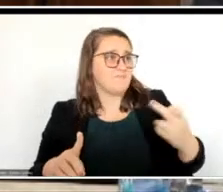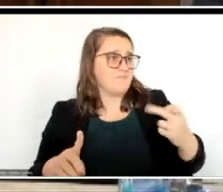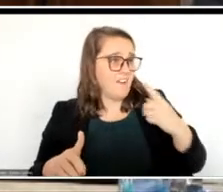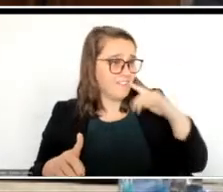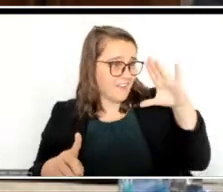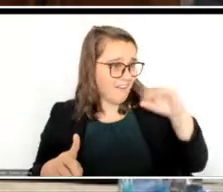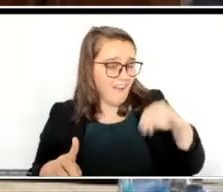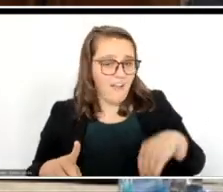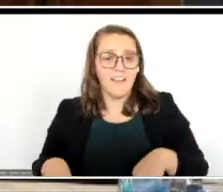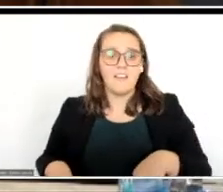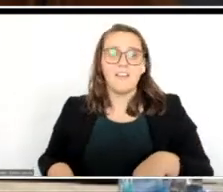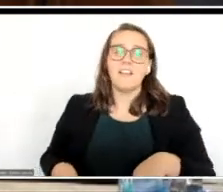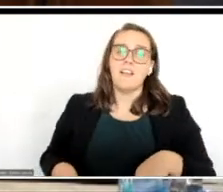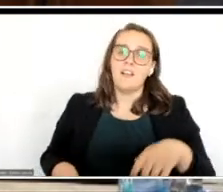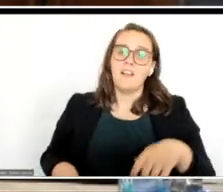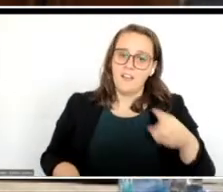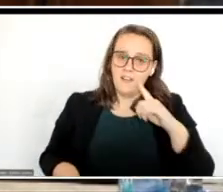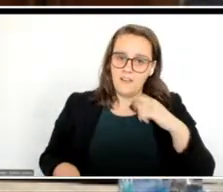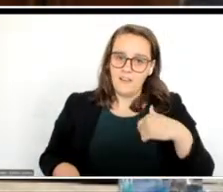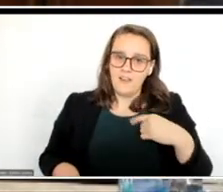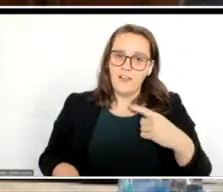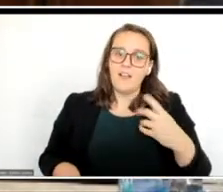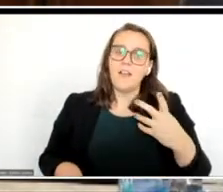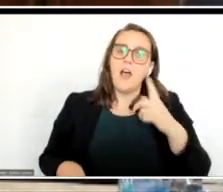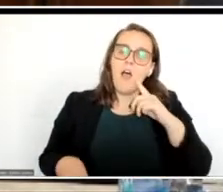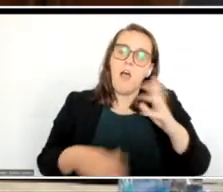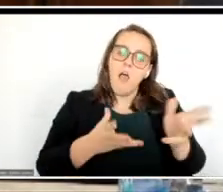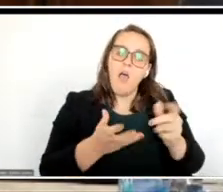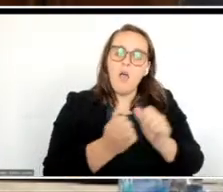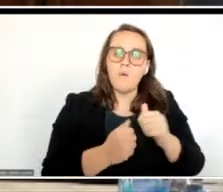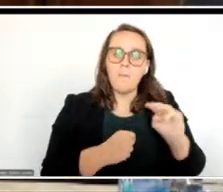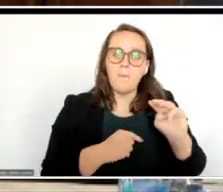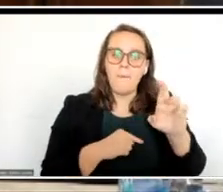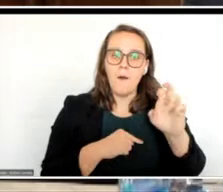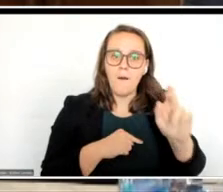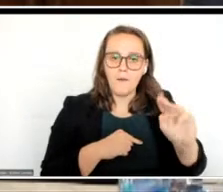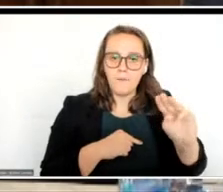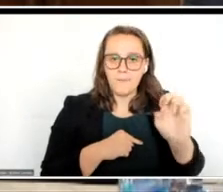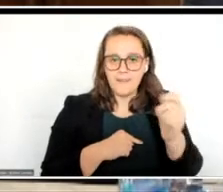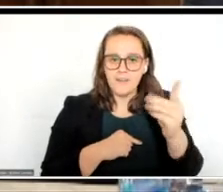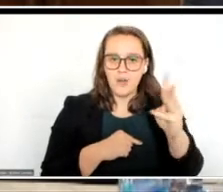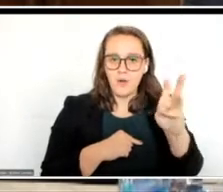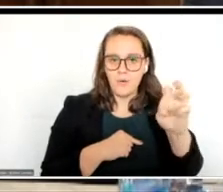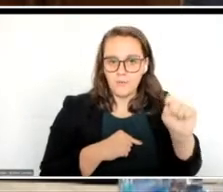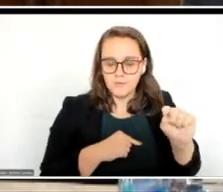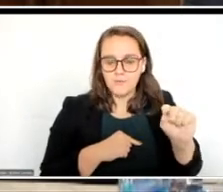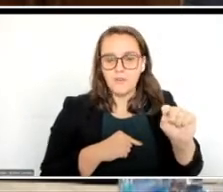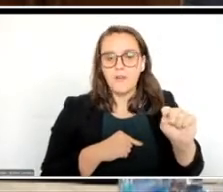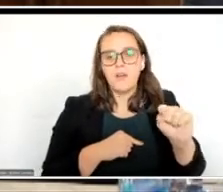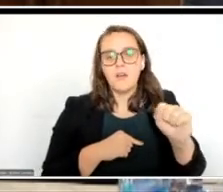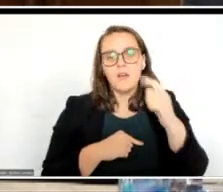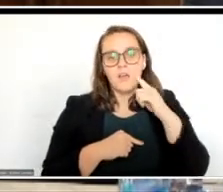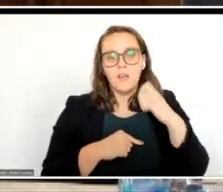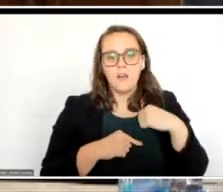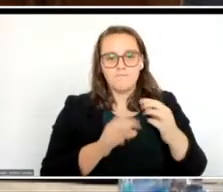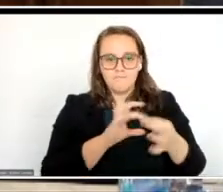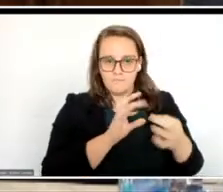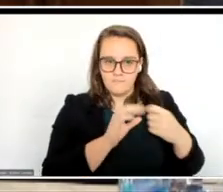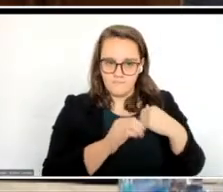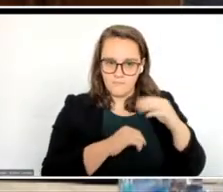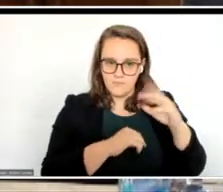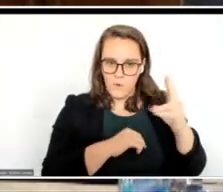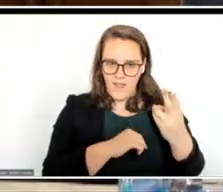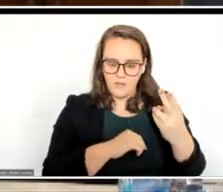And so following that conversation where the motorcade ride driving back to the White House, and I had said, like, does the president really think that he